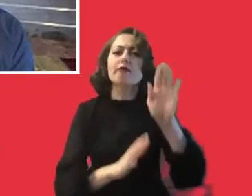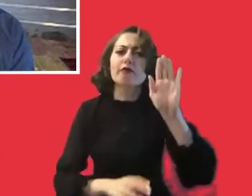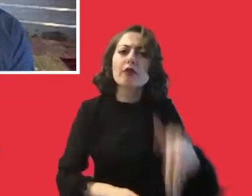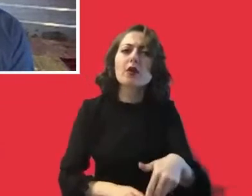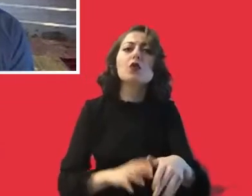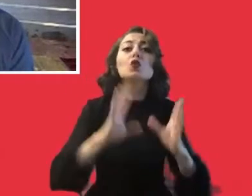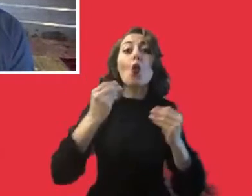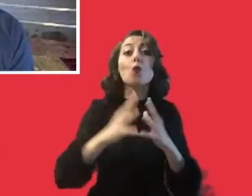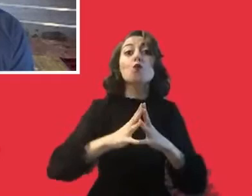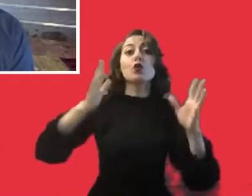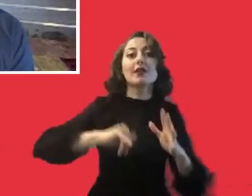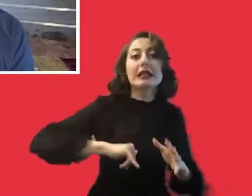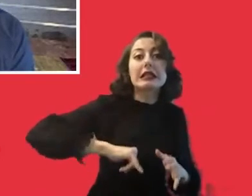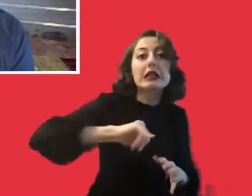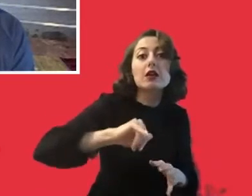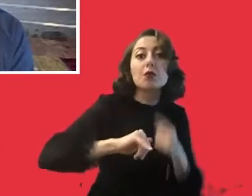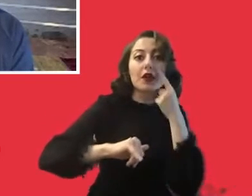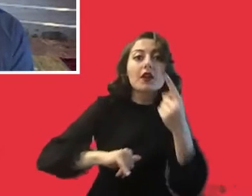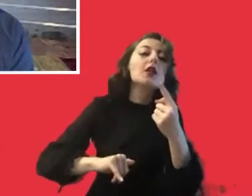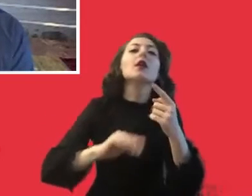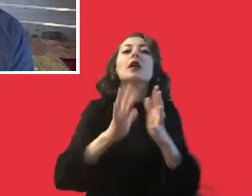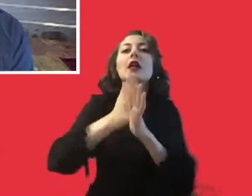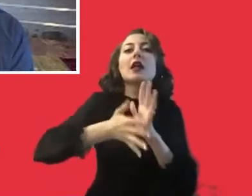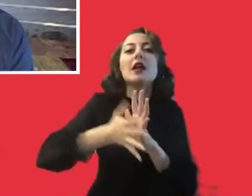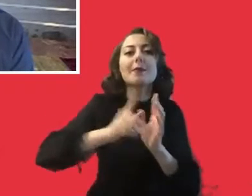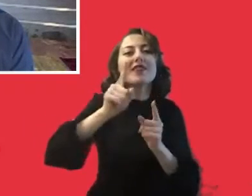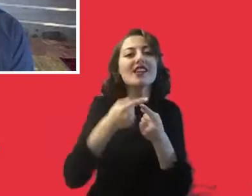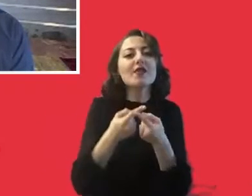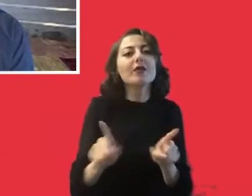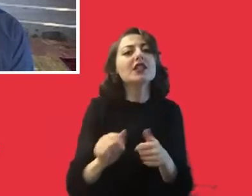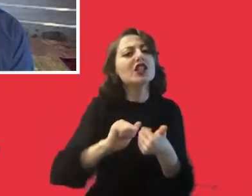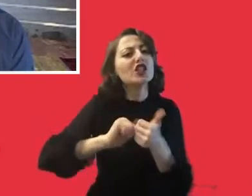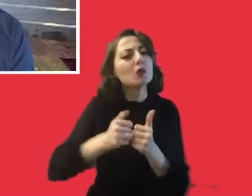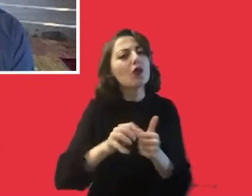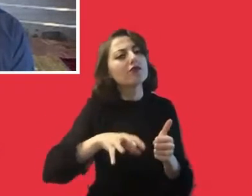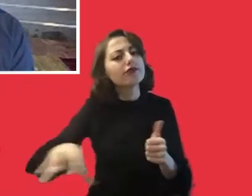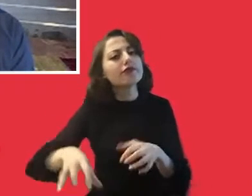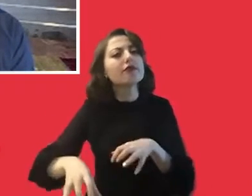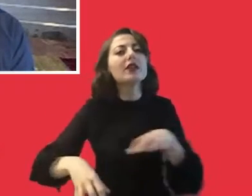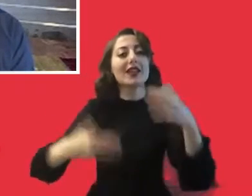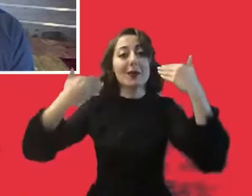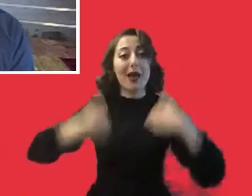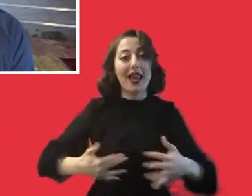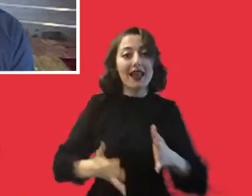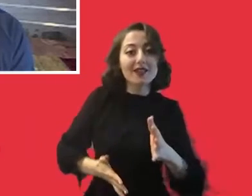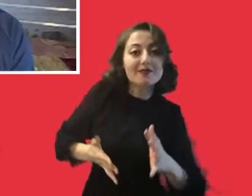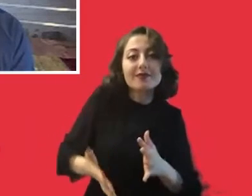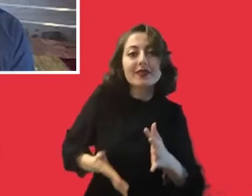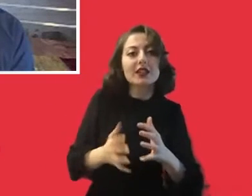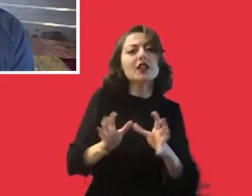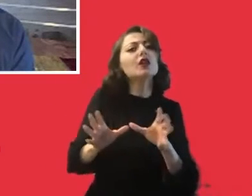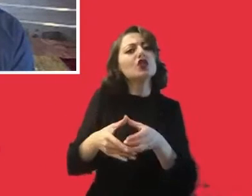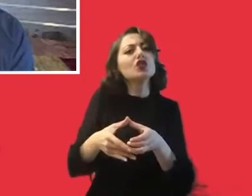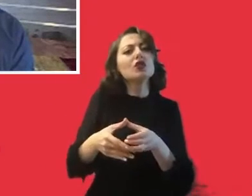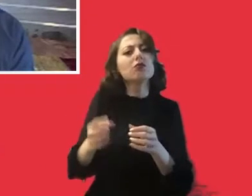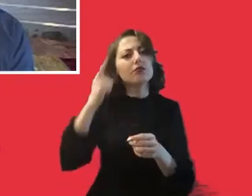tools. And very recently we had a new portal which is called Wherever You Are, We Are There. We